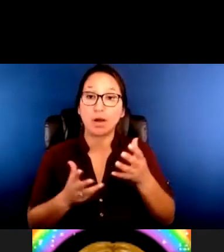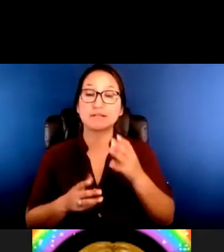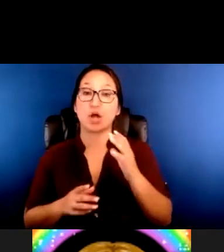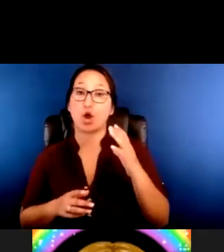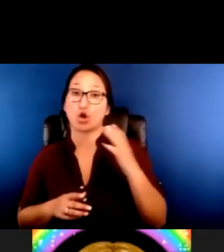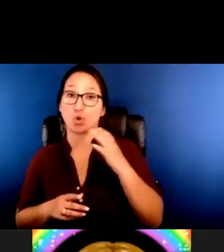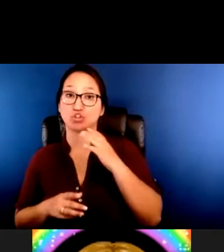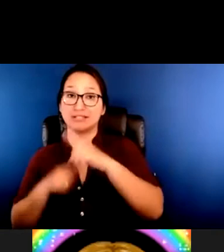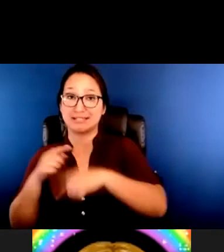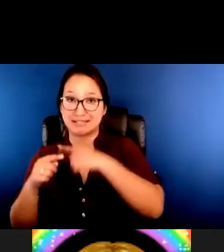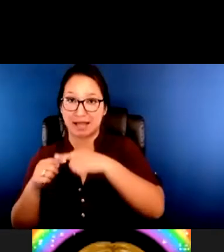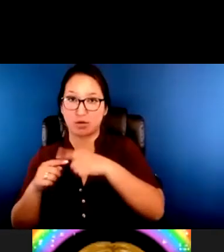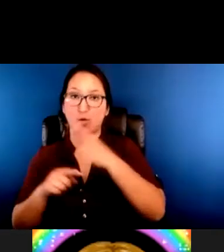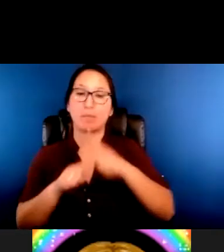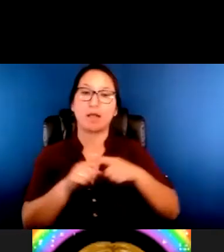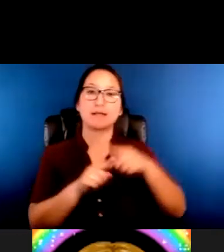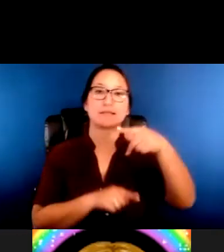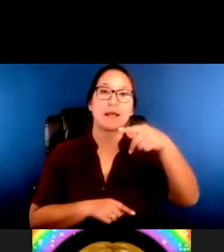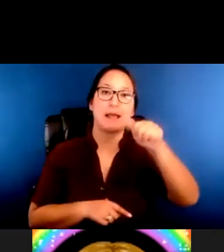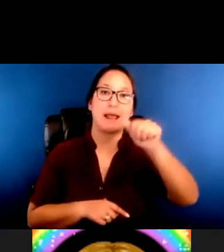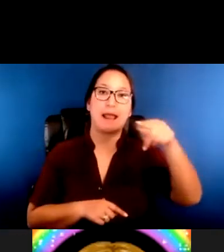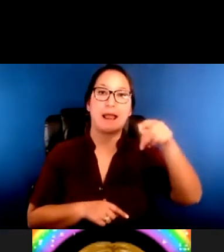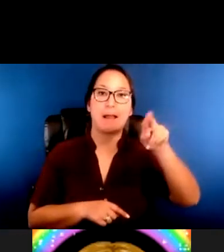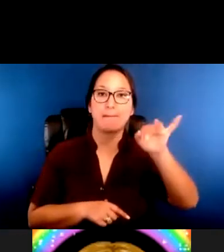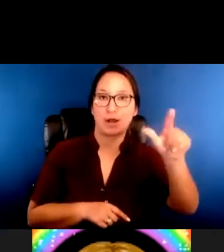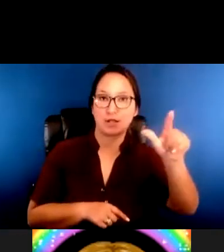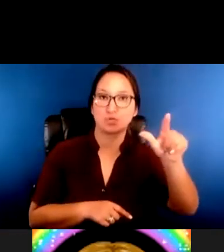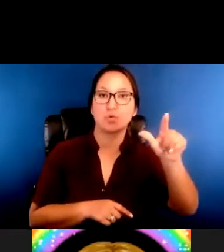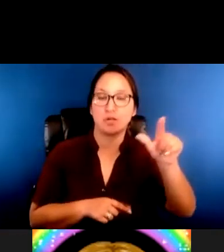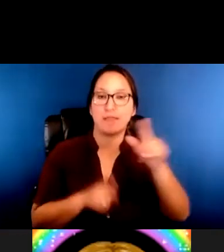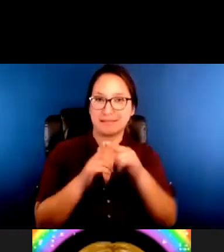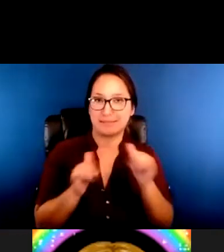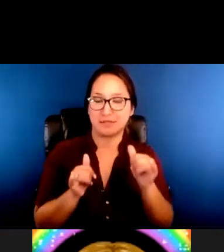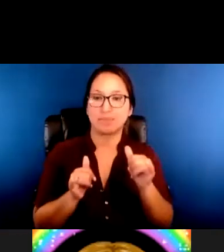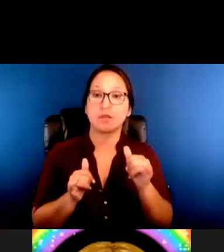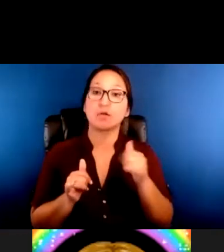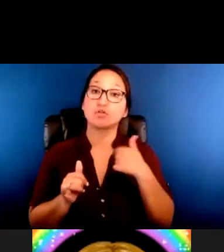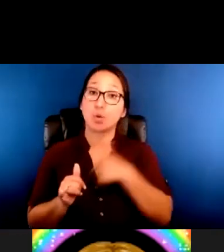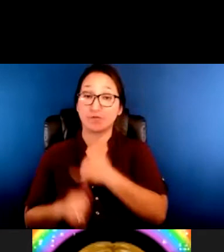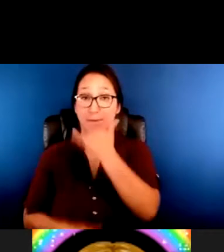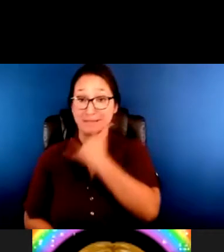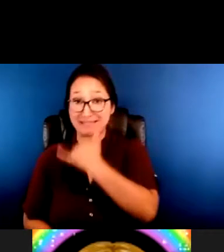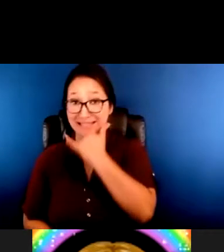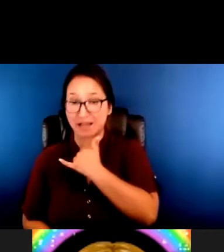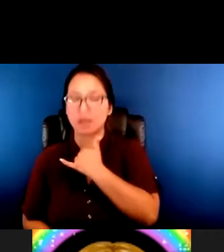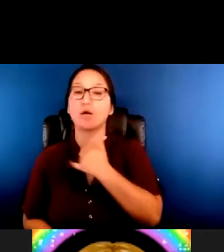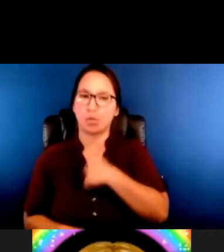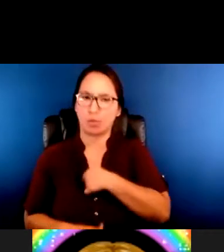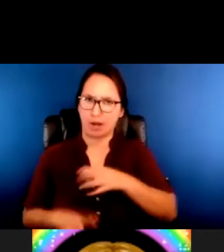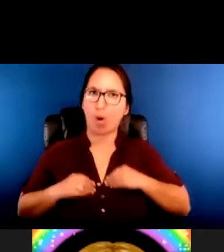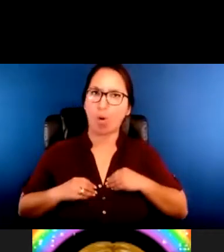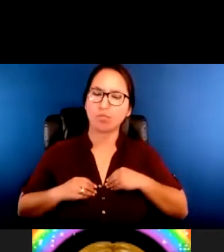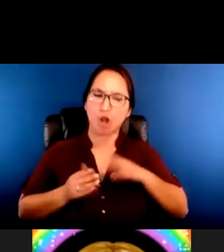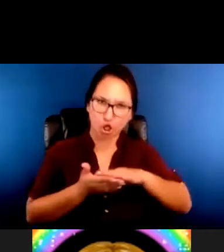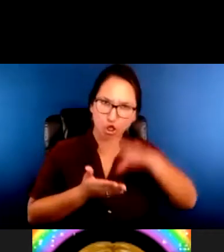at 4 Points, we're really dedicated in growth and development. If we make a mistake, we own it. We're gonna have to learn from it and move on and not make